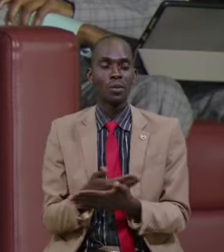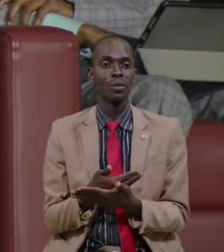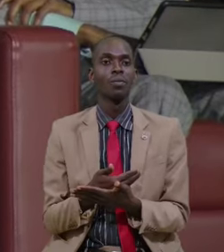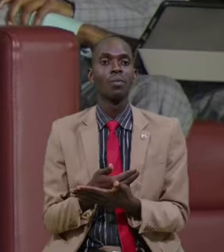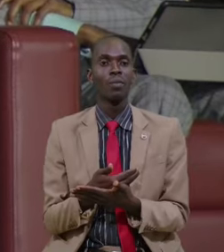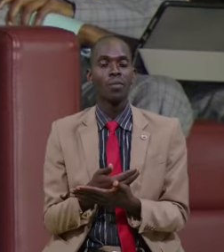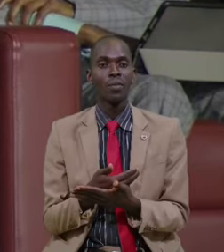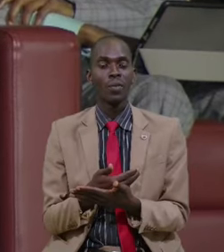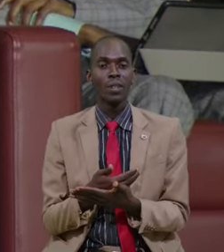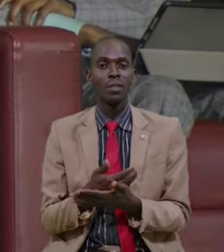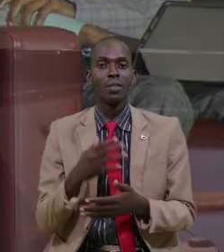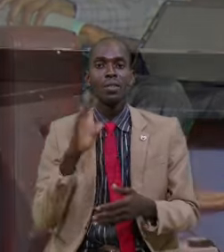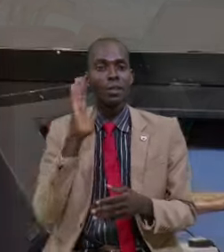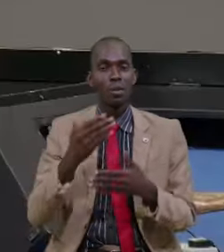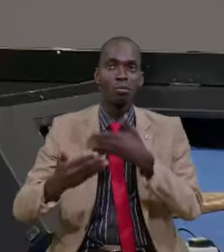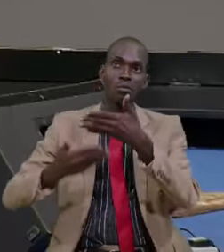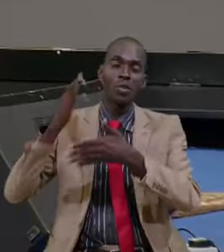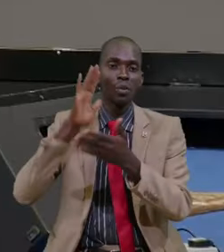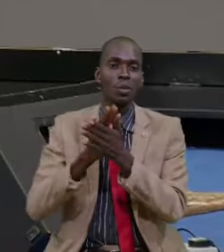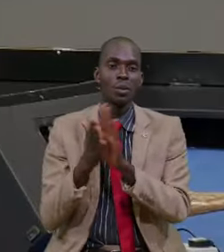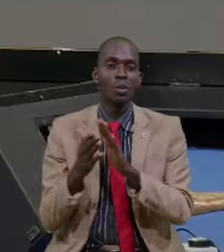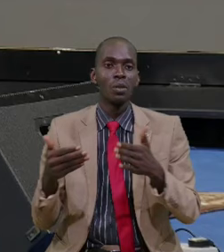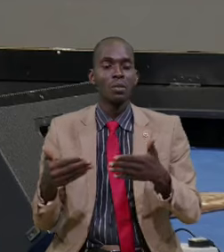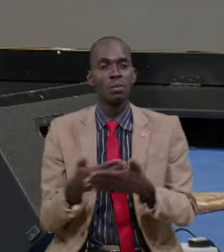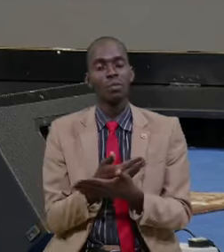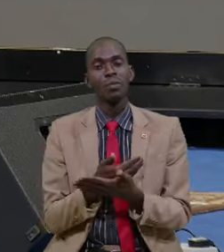your progress will become new. The kind of